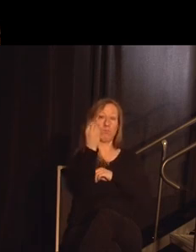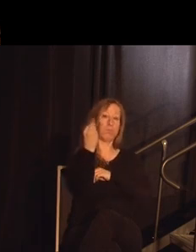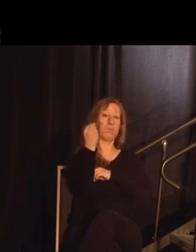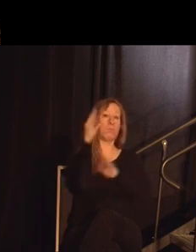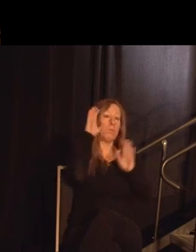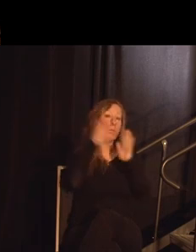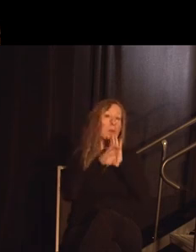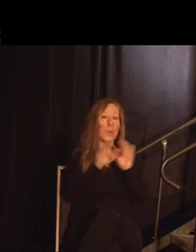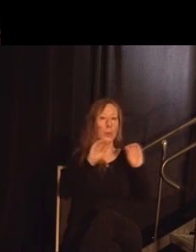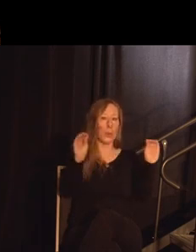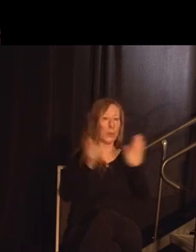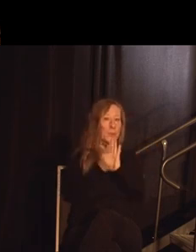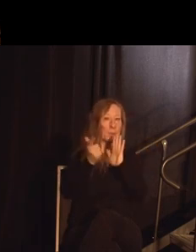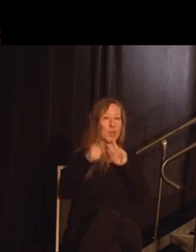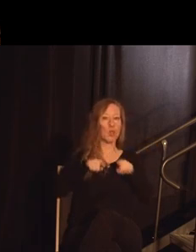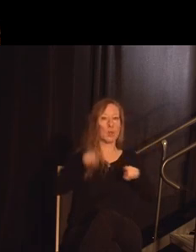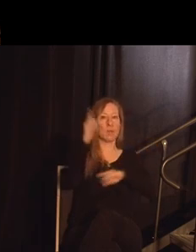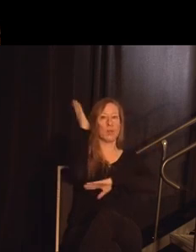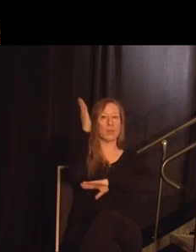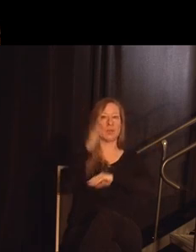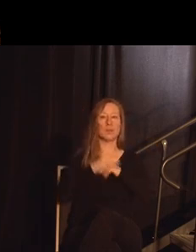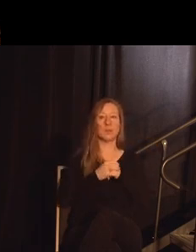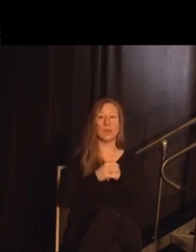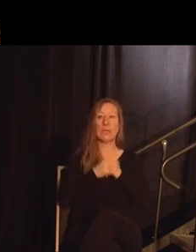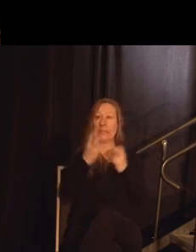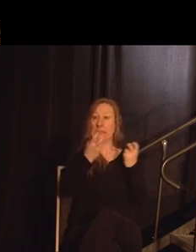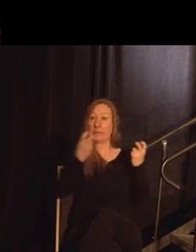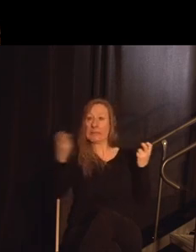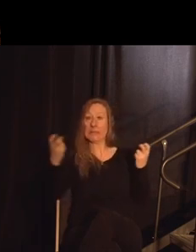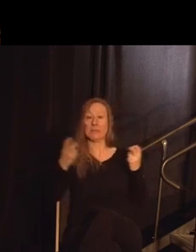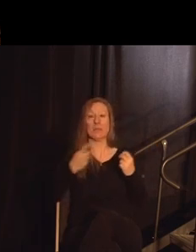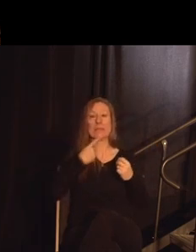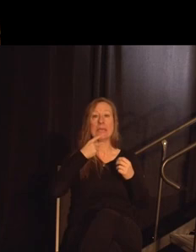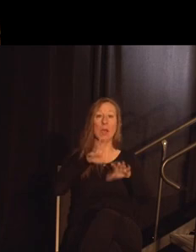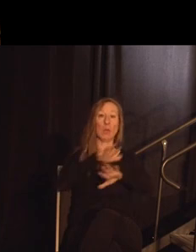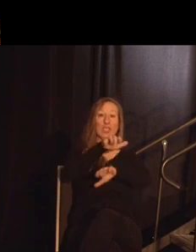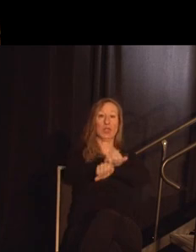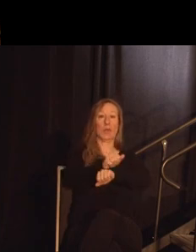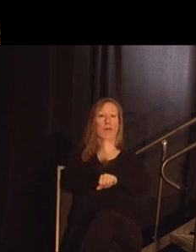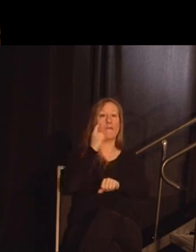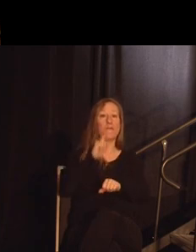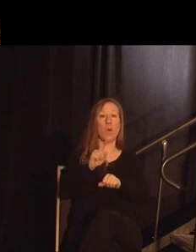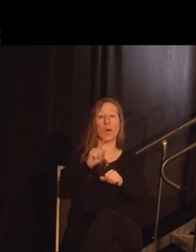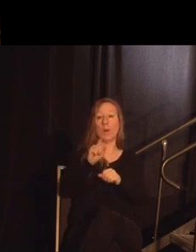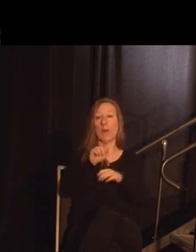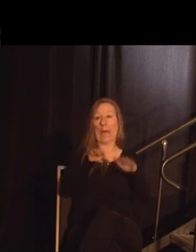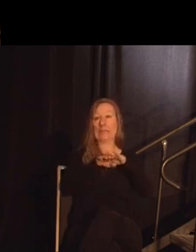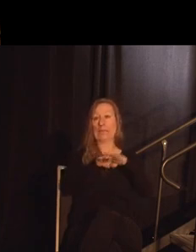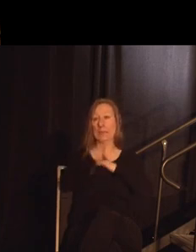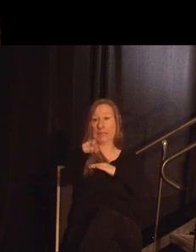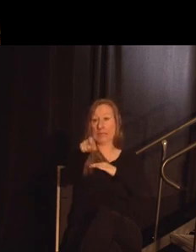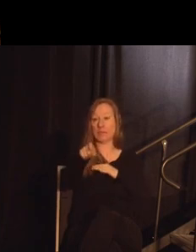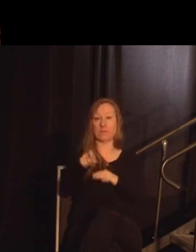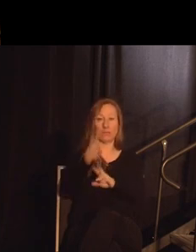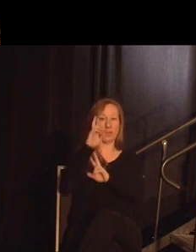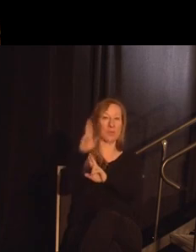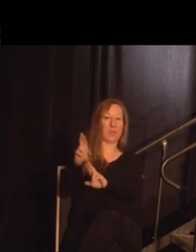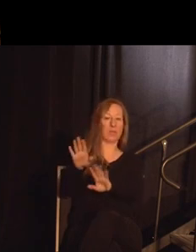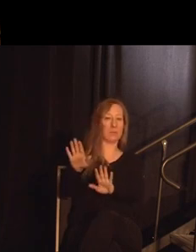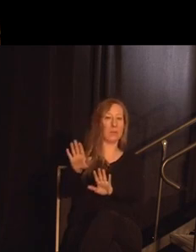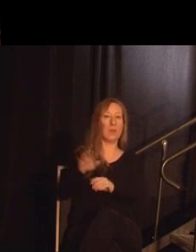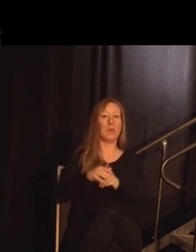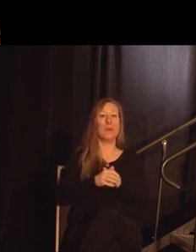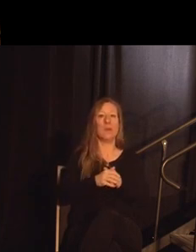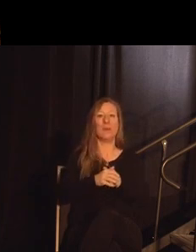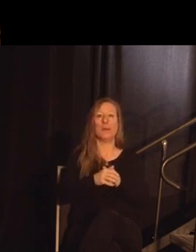allowed during the presentation. Respect seats marked as reserved for attendees with accessibility needs. The authors will sign